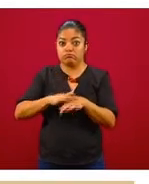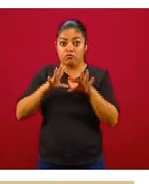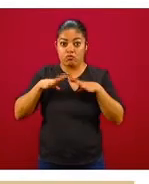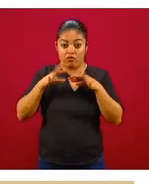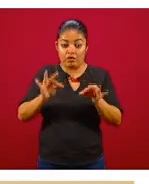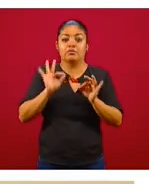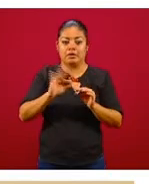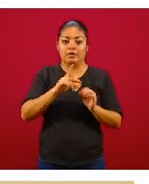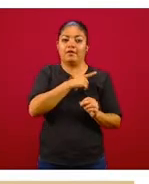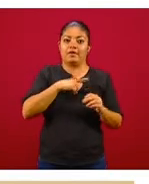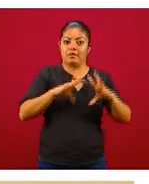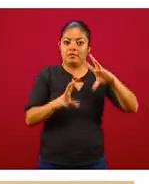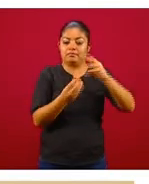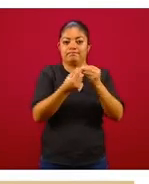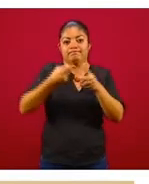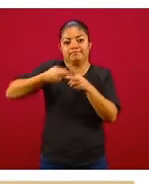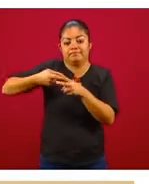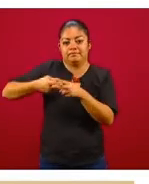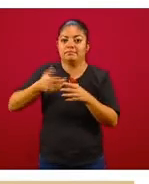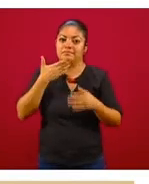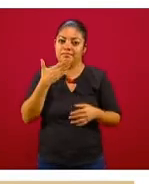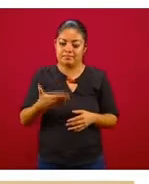of the cases.